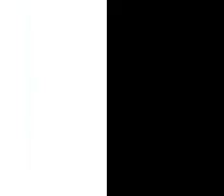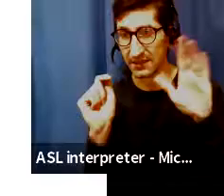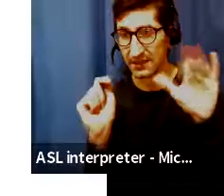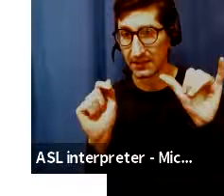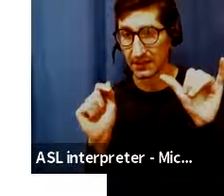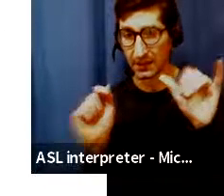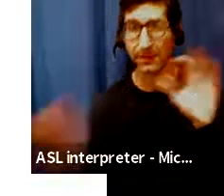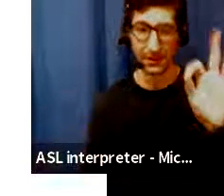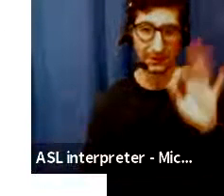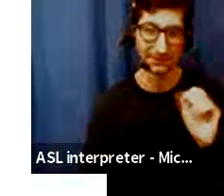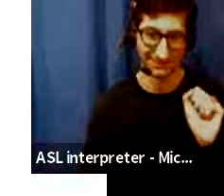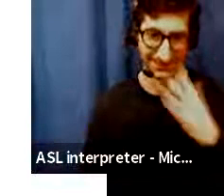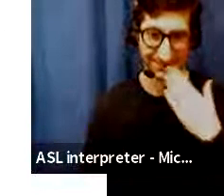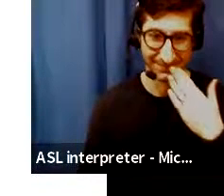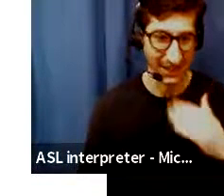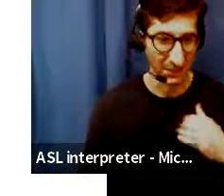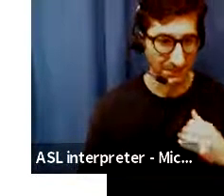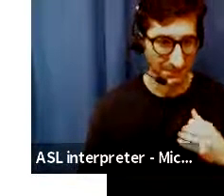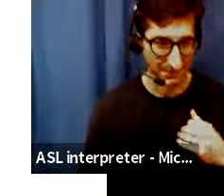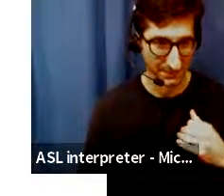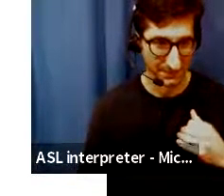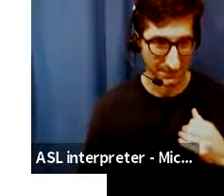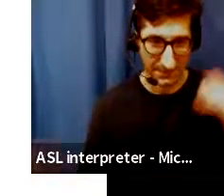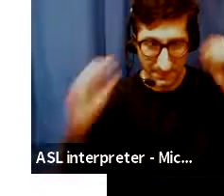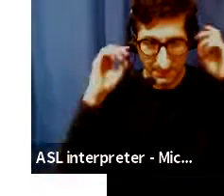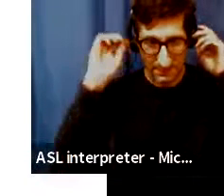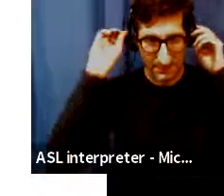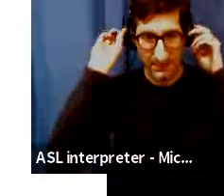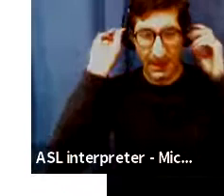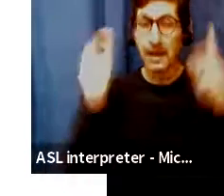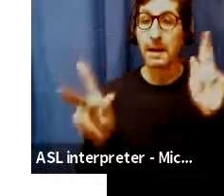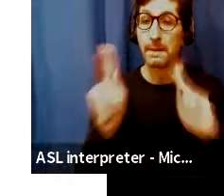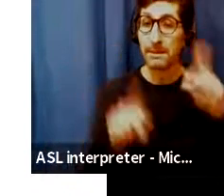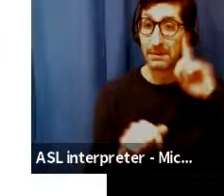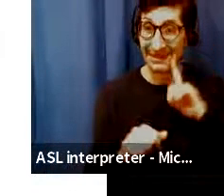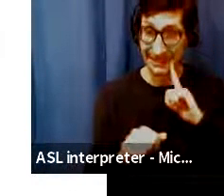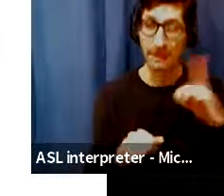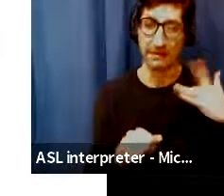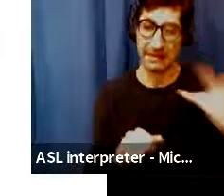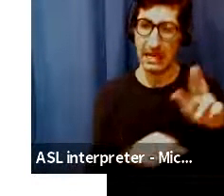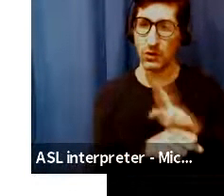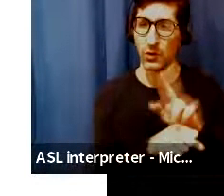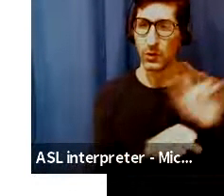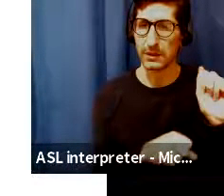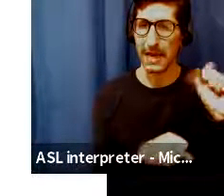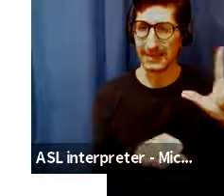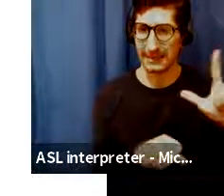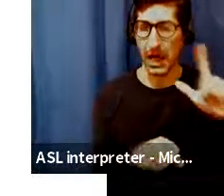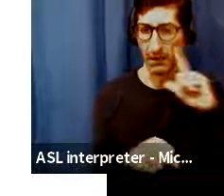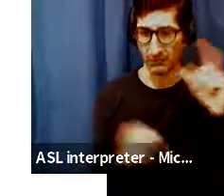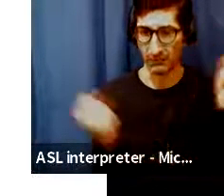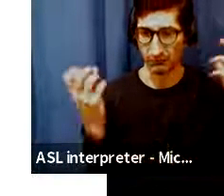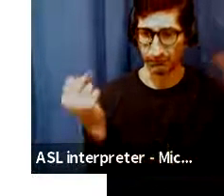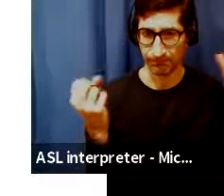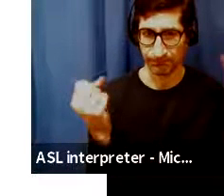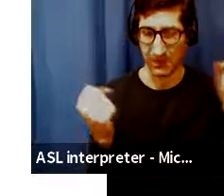I'm sorry, Stacy. Oh, there we go. Thank you. Yeah. People who are lowercase